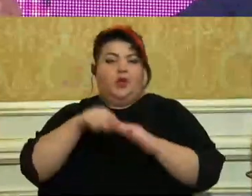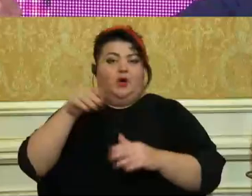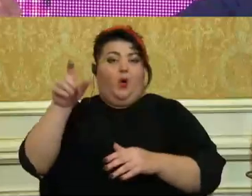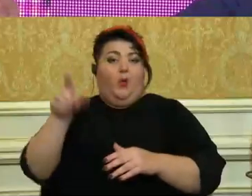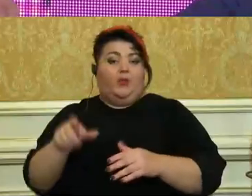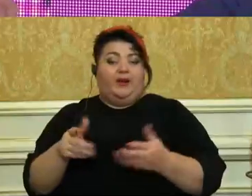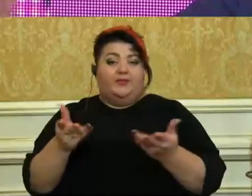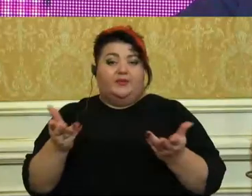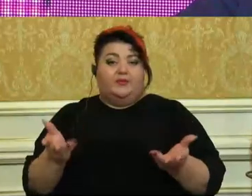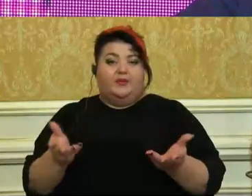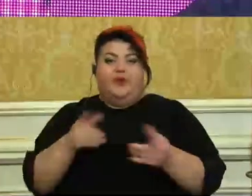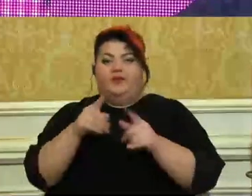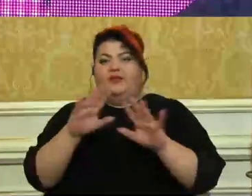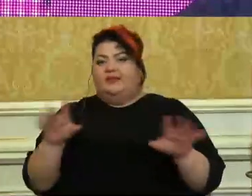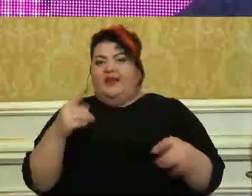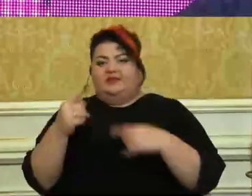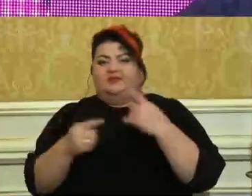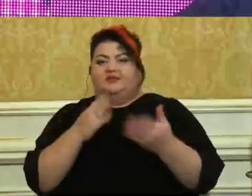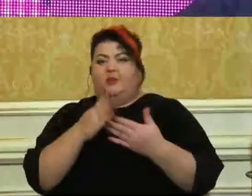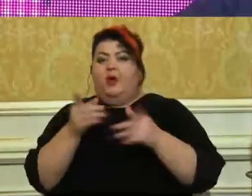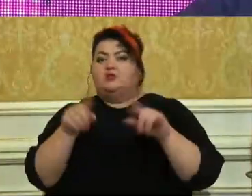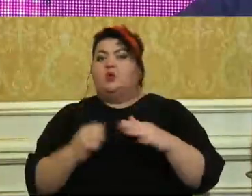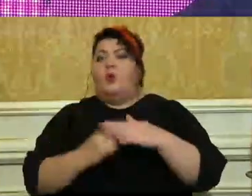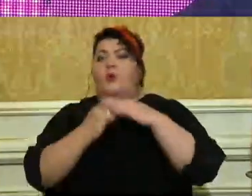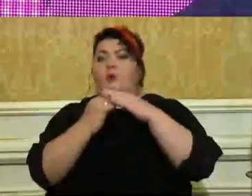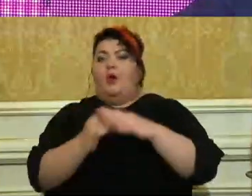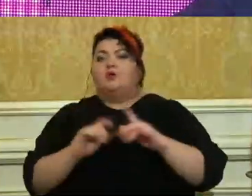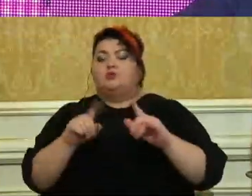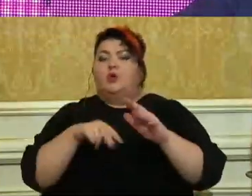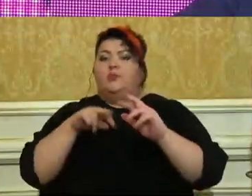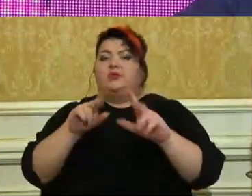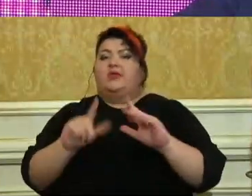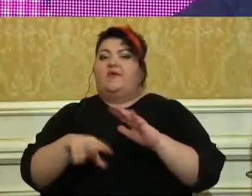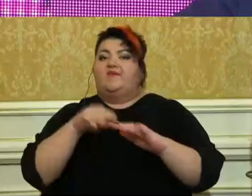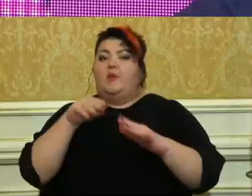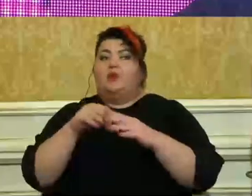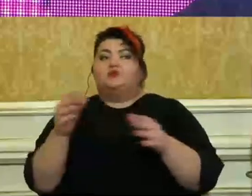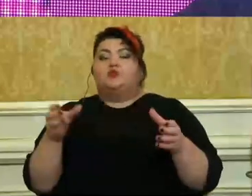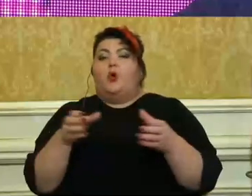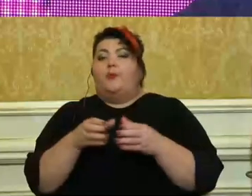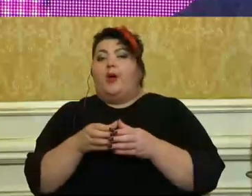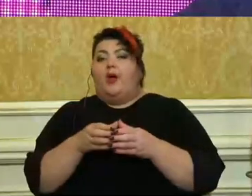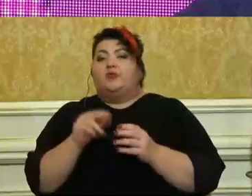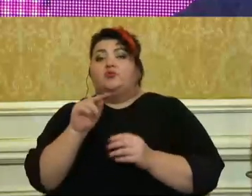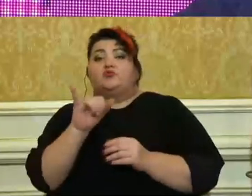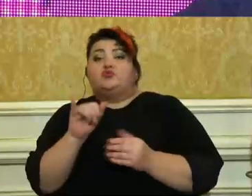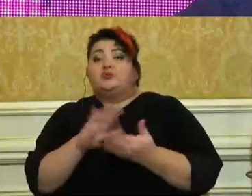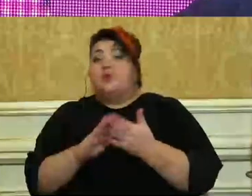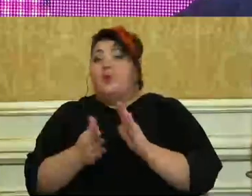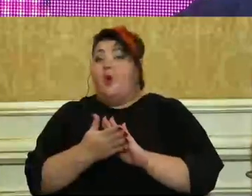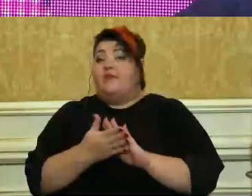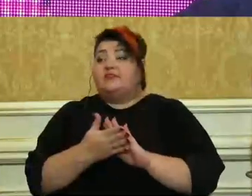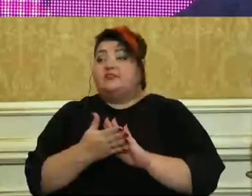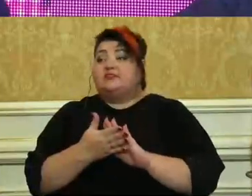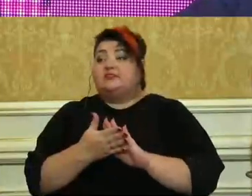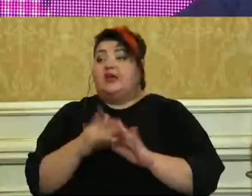to improve it, to influence on the political decisions. So, well, you have no enough